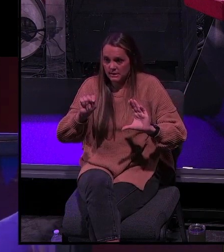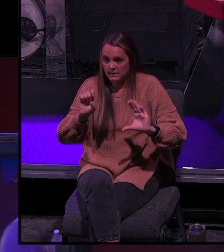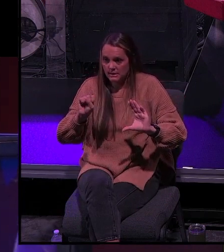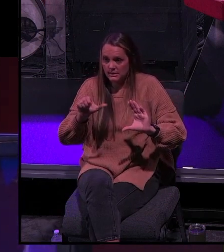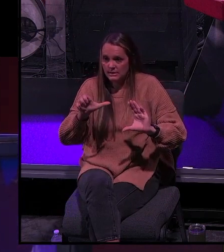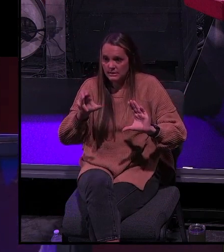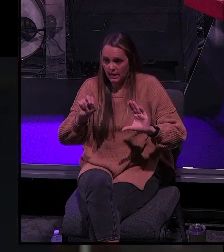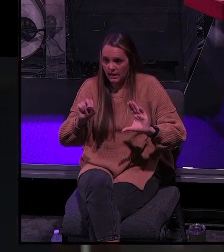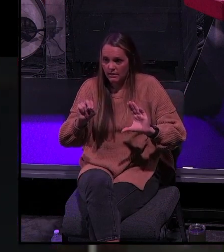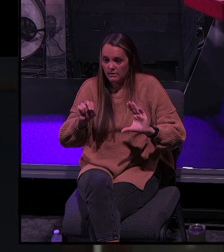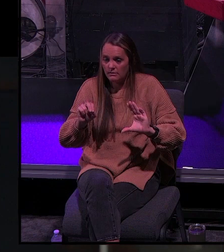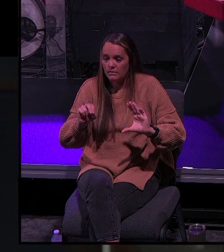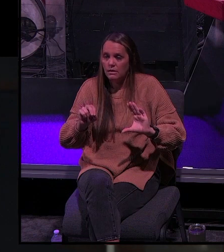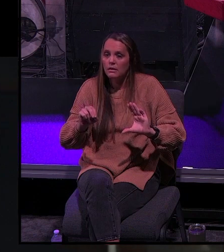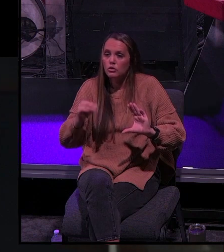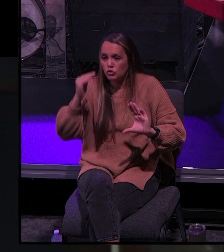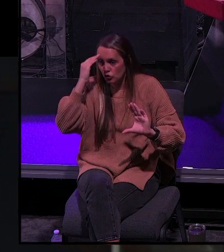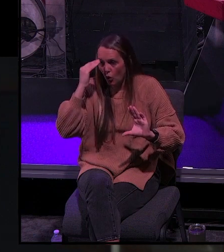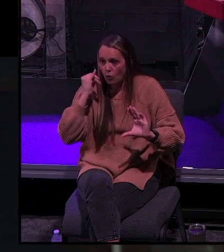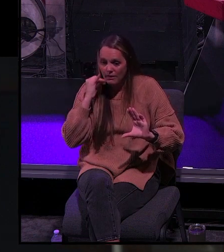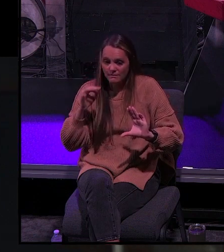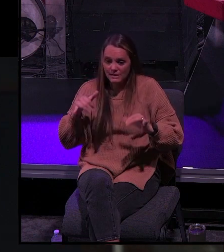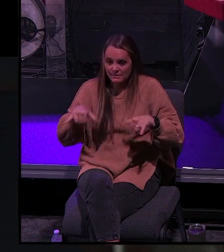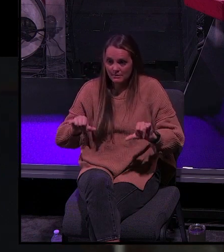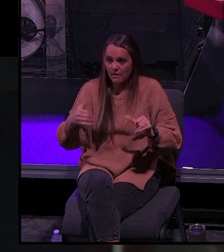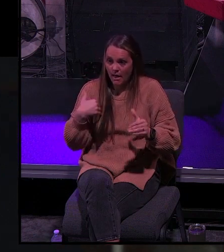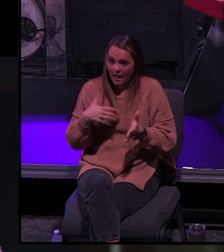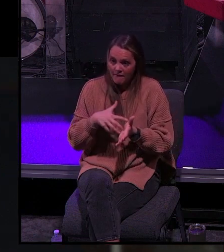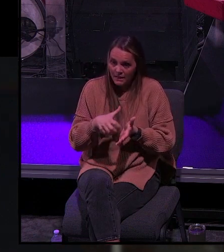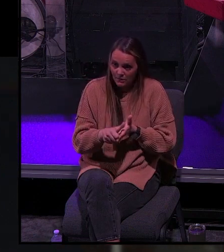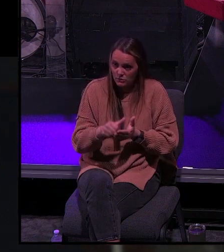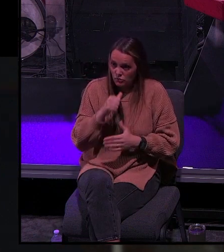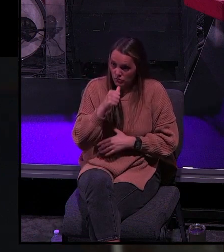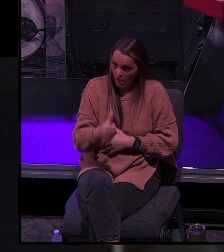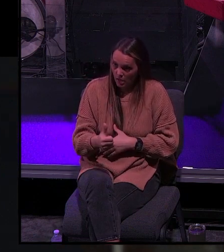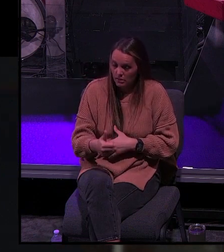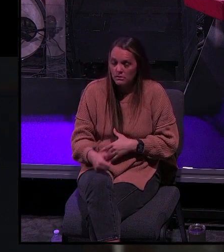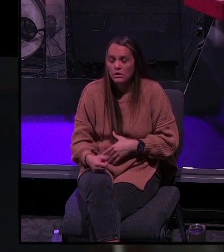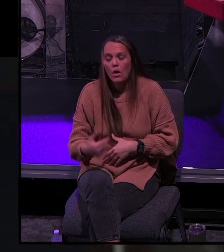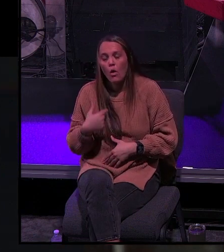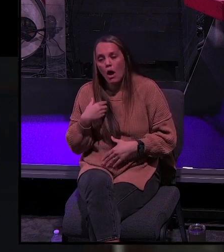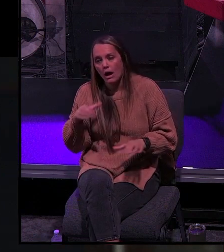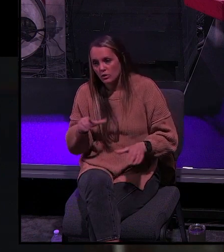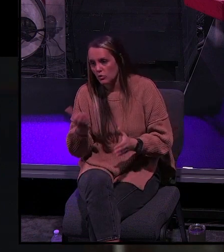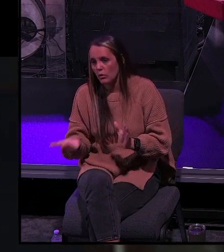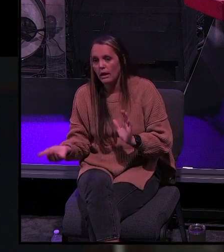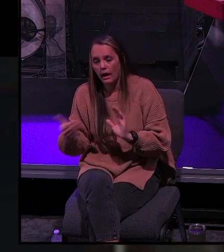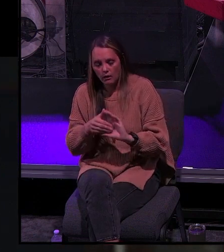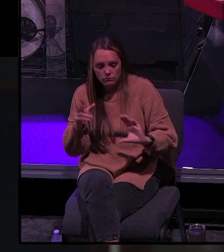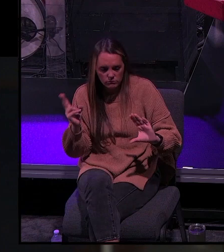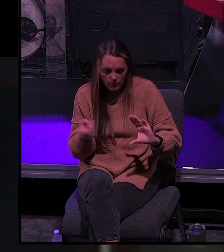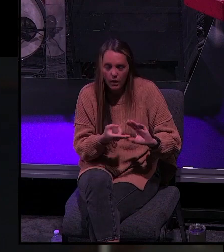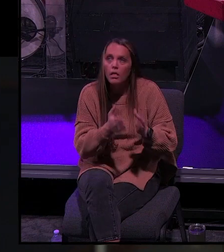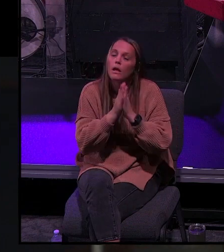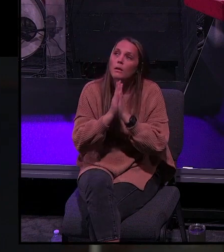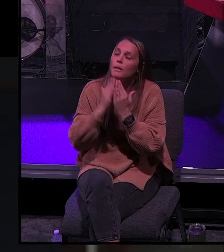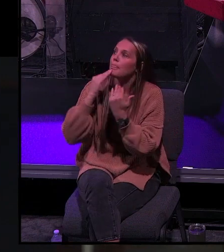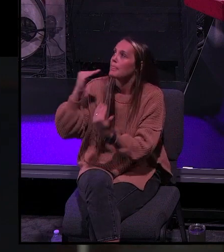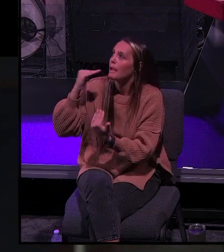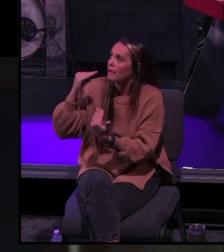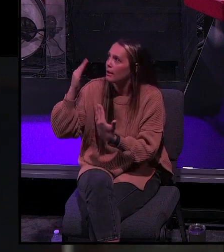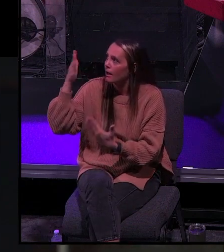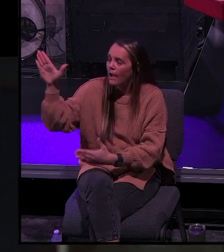remission. And so I just went through another round of that, and praise God. I mean, it was good news. I am still in remission. I'm thanking God for